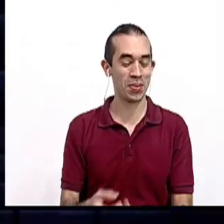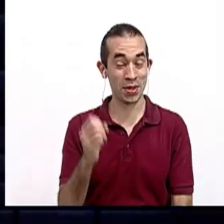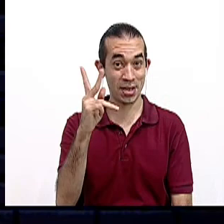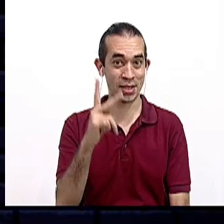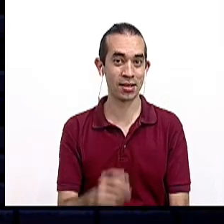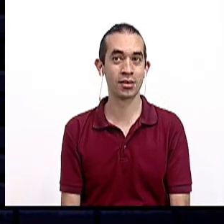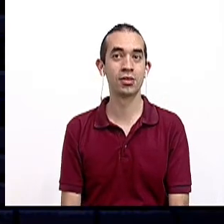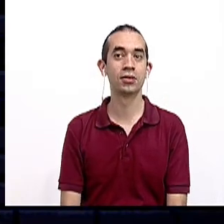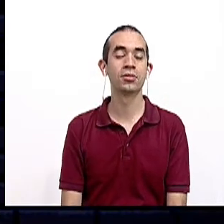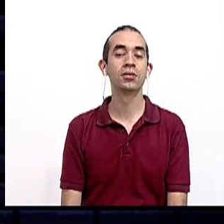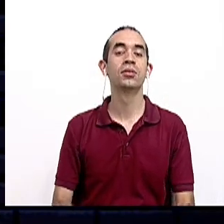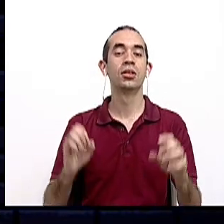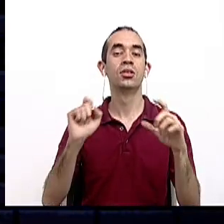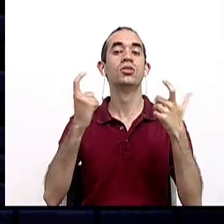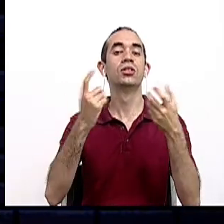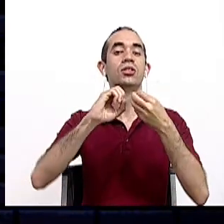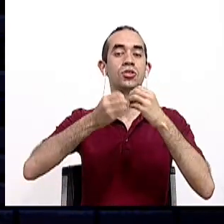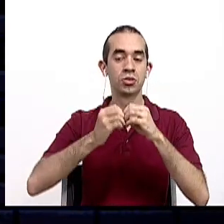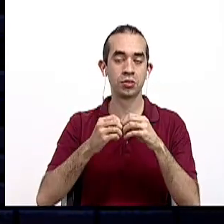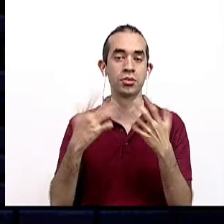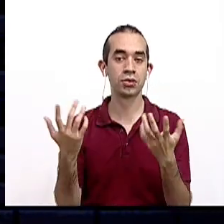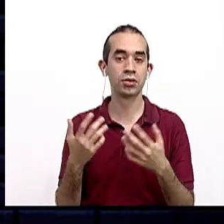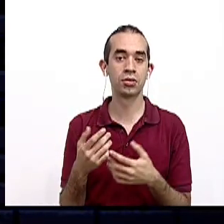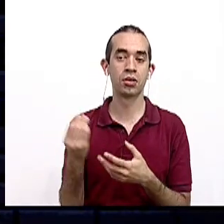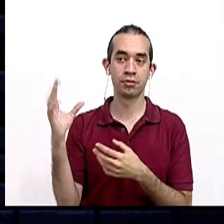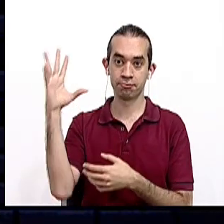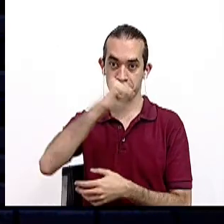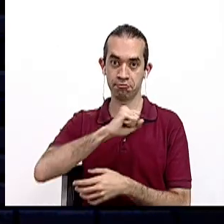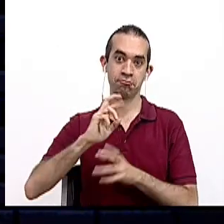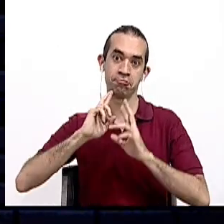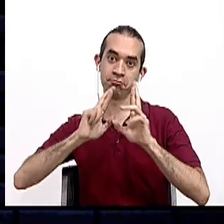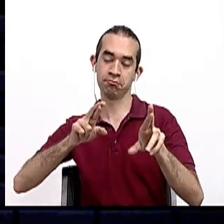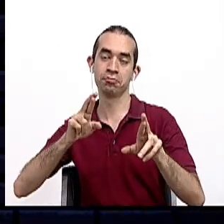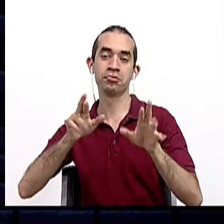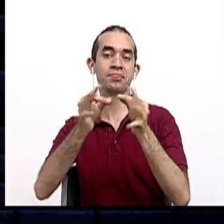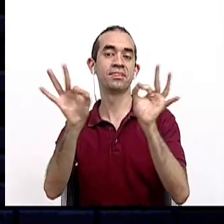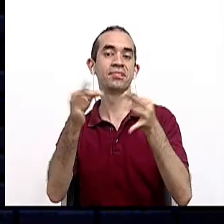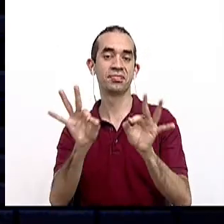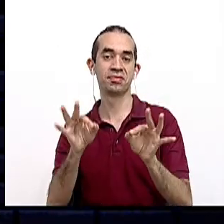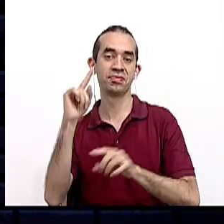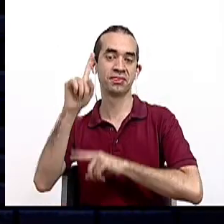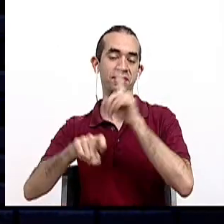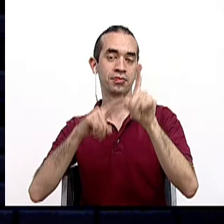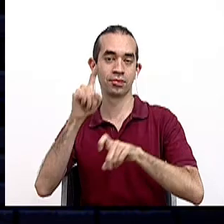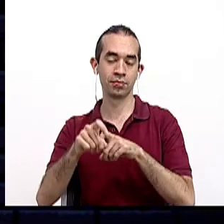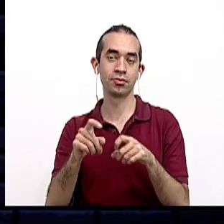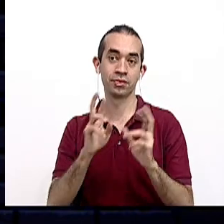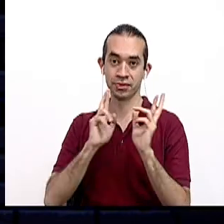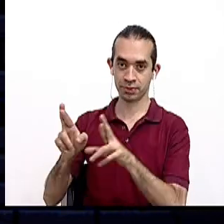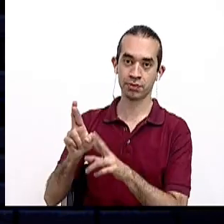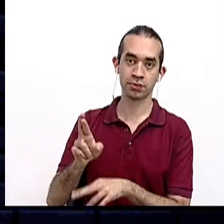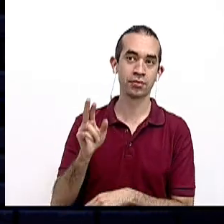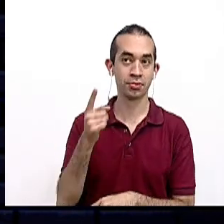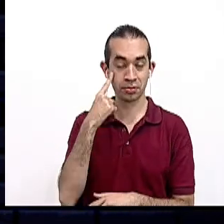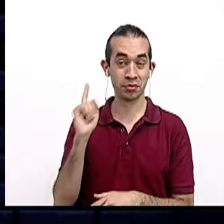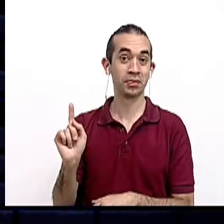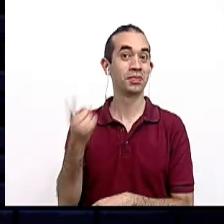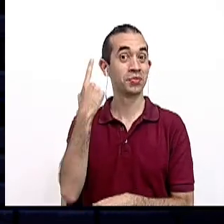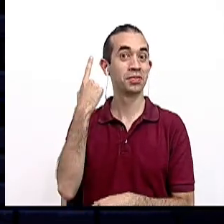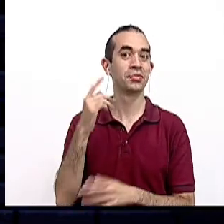okay? So the lucky numbers are going to give us the sentences that we need, or the questions that we need to answer. Let's see number